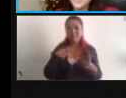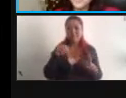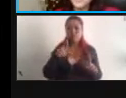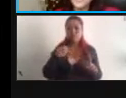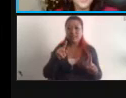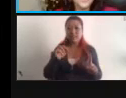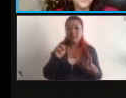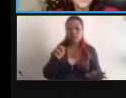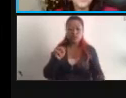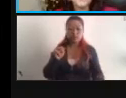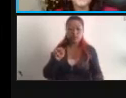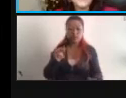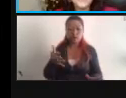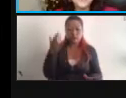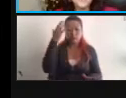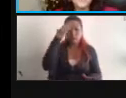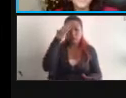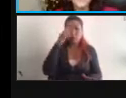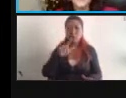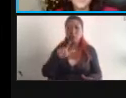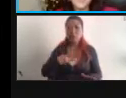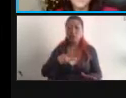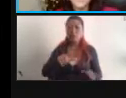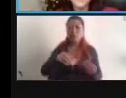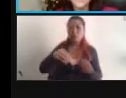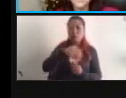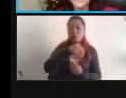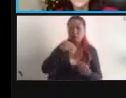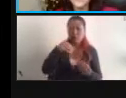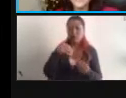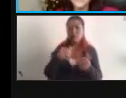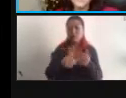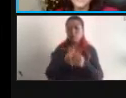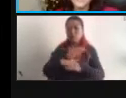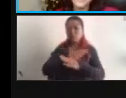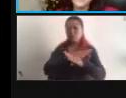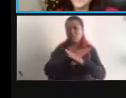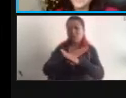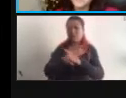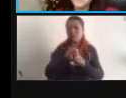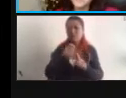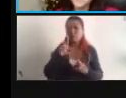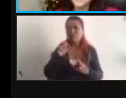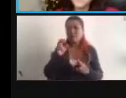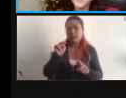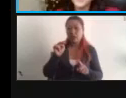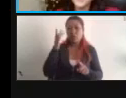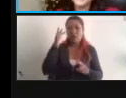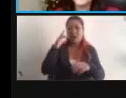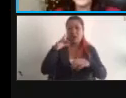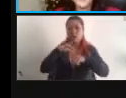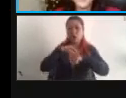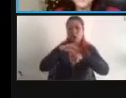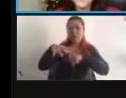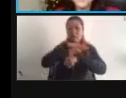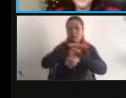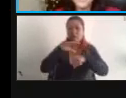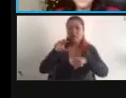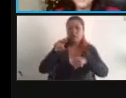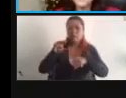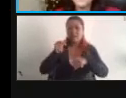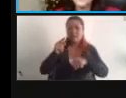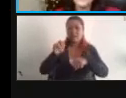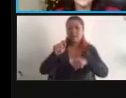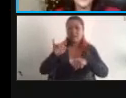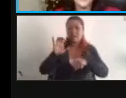as you know, in low Earth orbit, we're relatively protected from the effects of radiation by Earth's magnetic field. You see an icon in purple